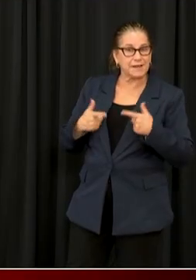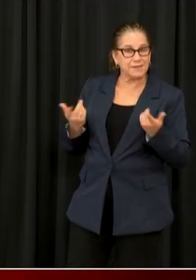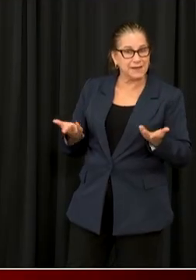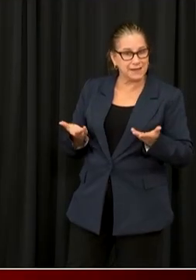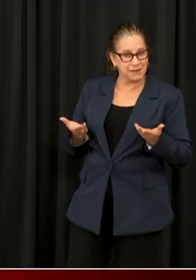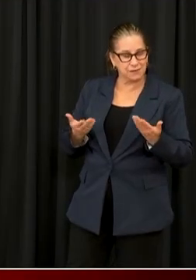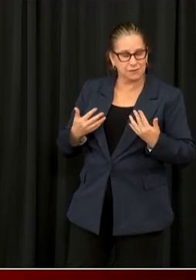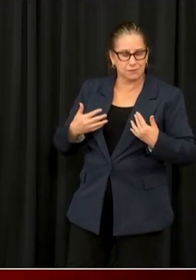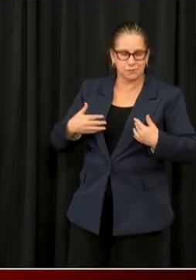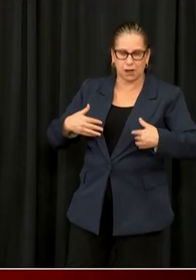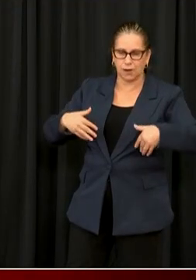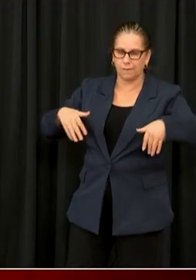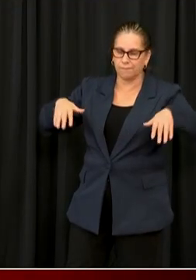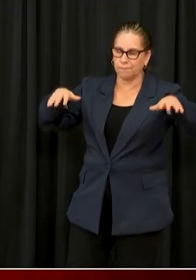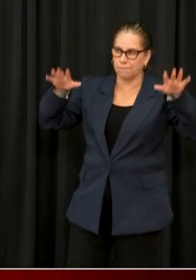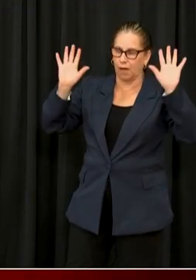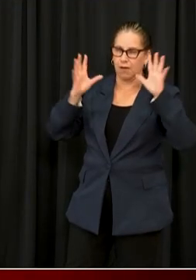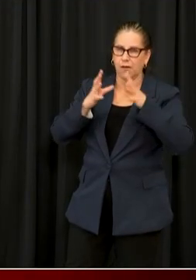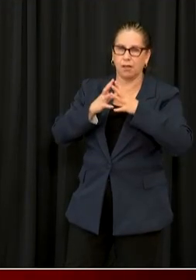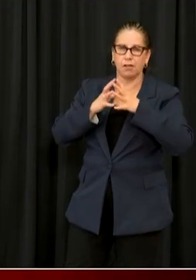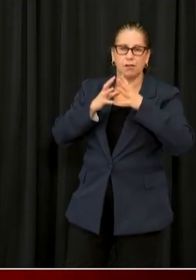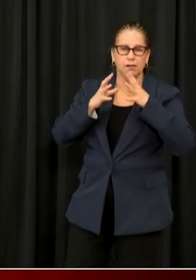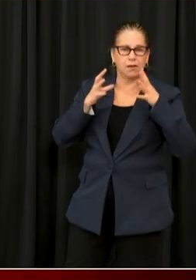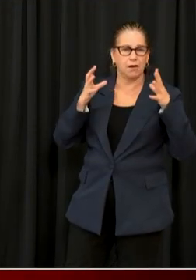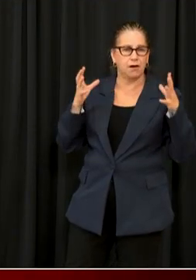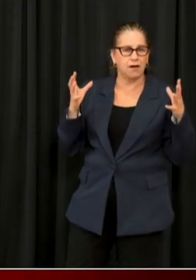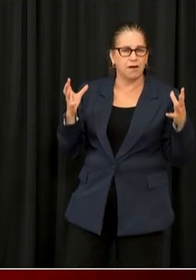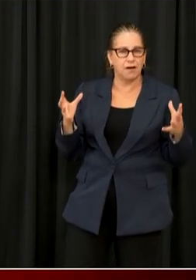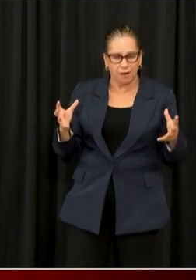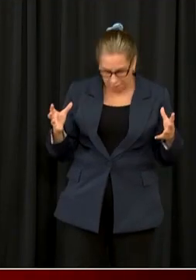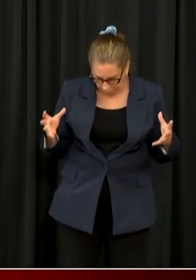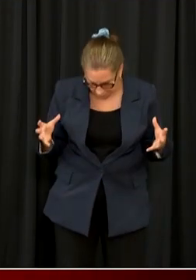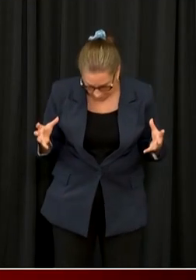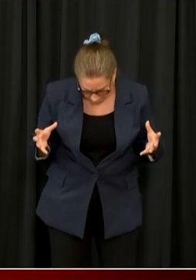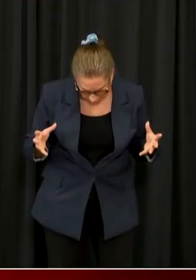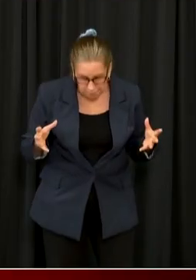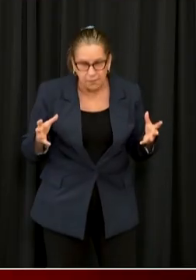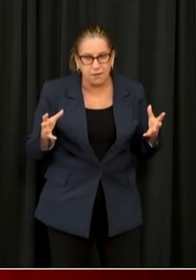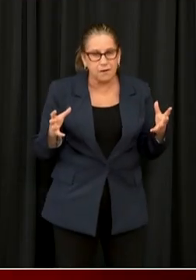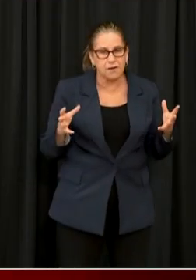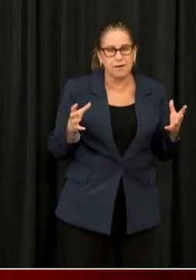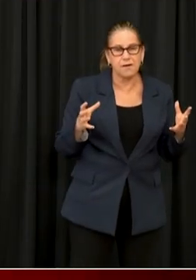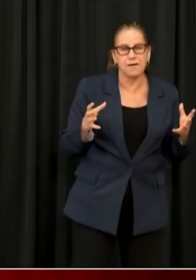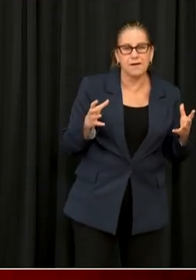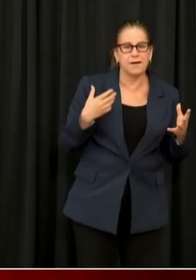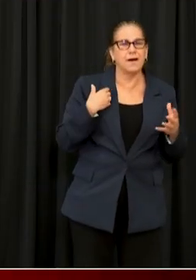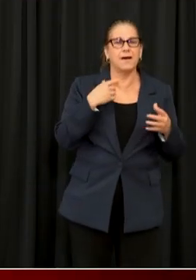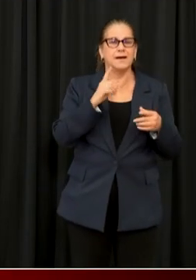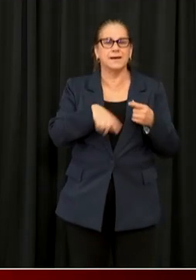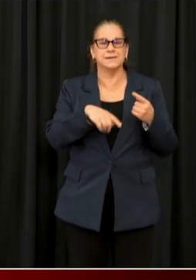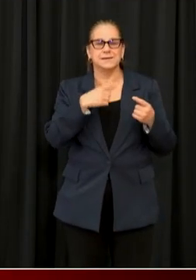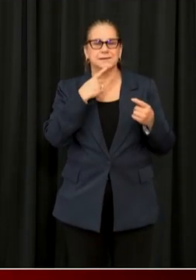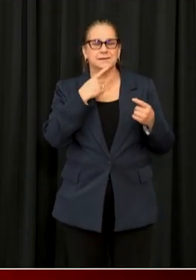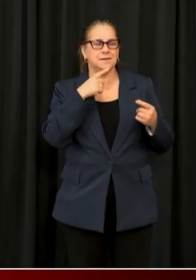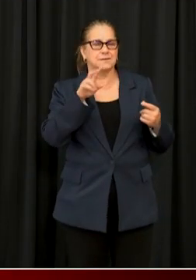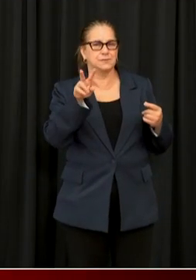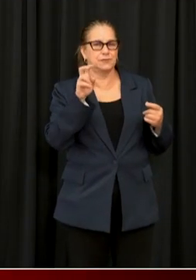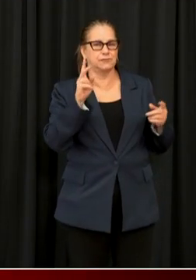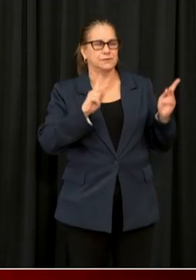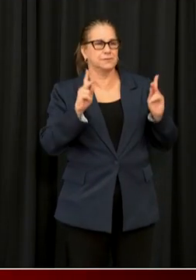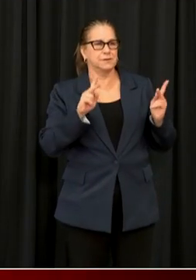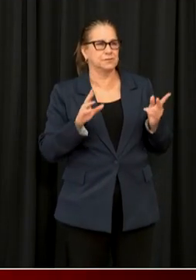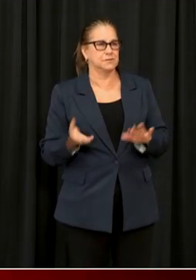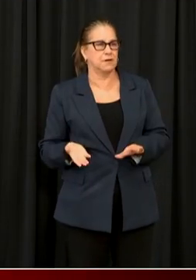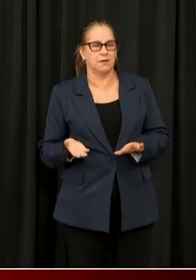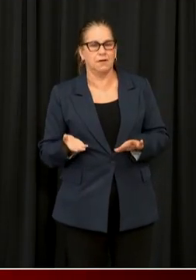hard for me to say I'm happy that over 400 people have died. It would also be